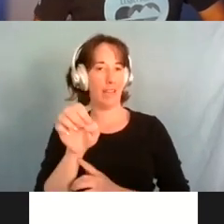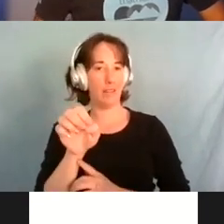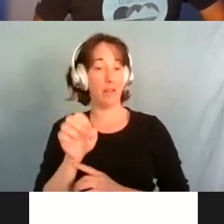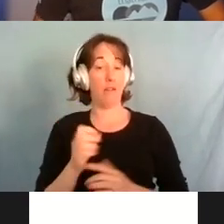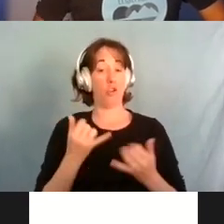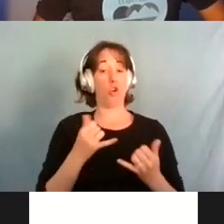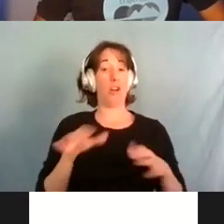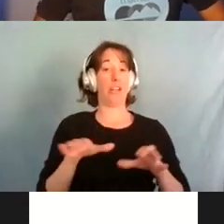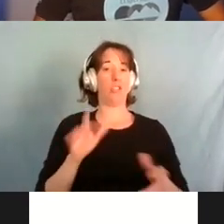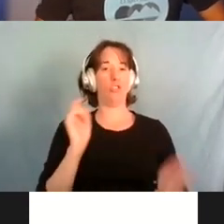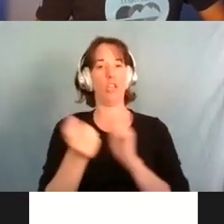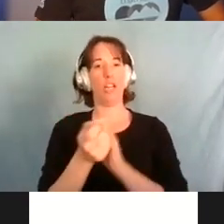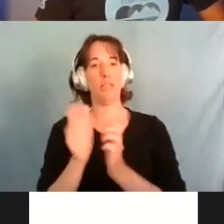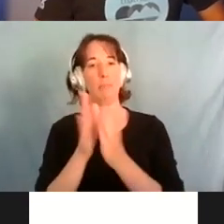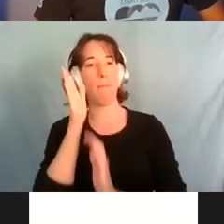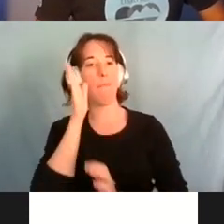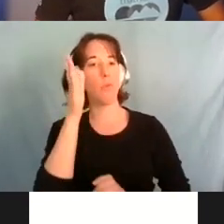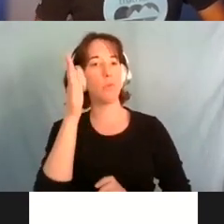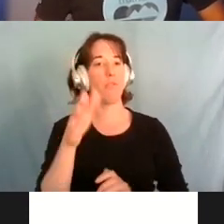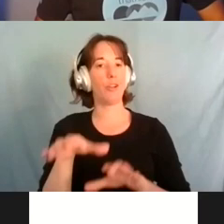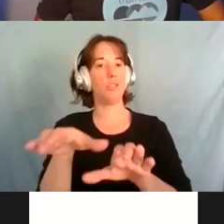action, and then it will repeat this process